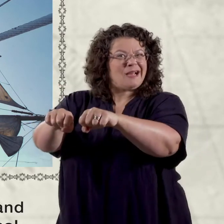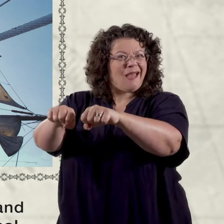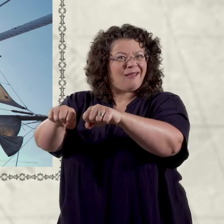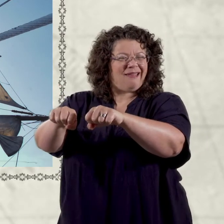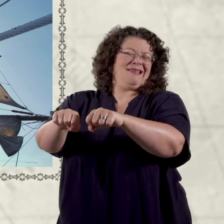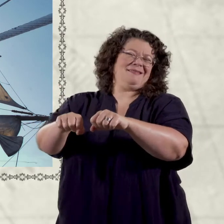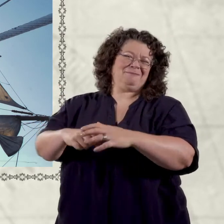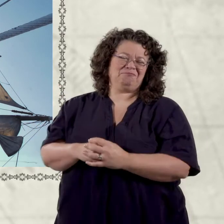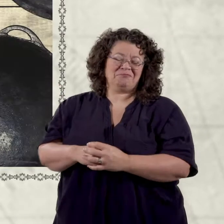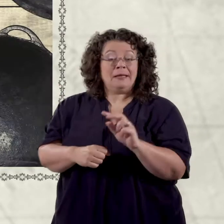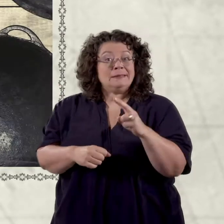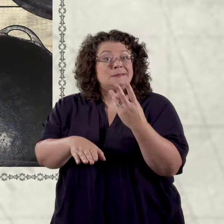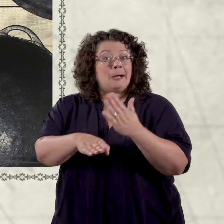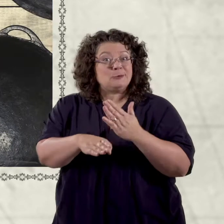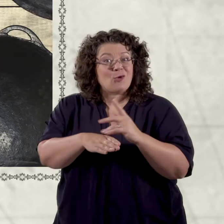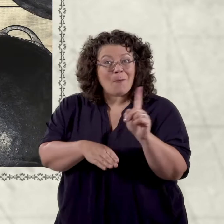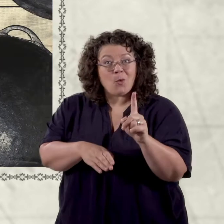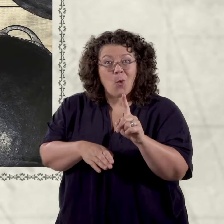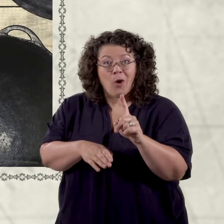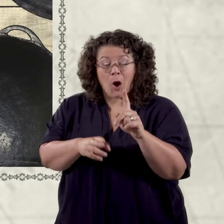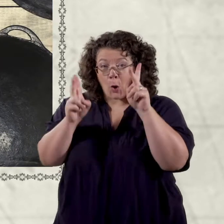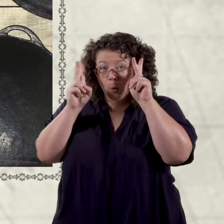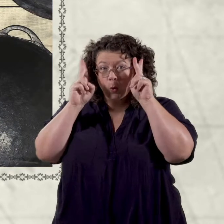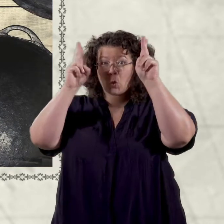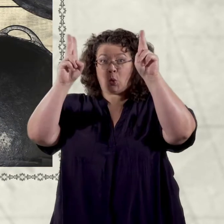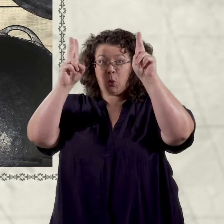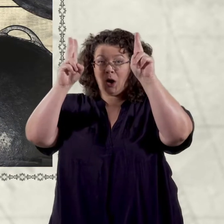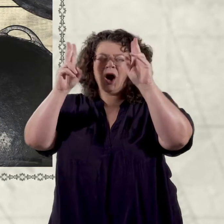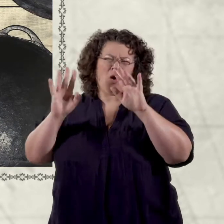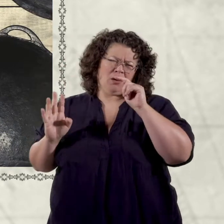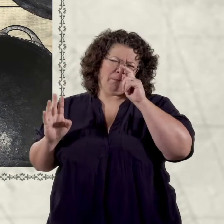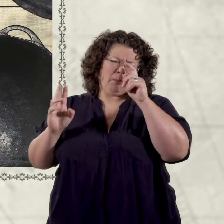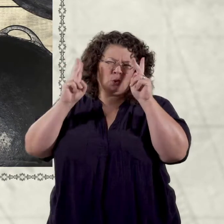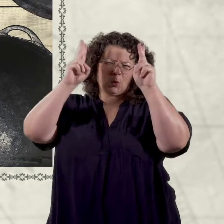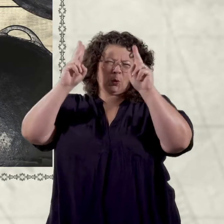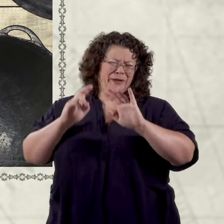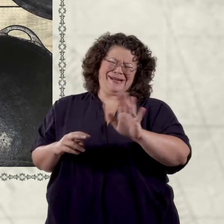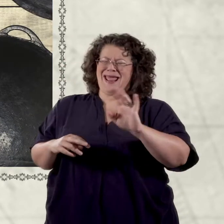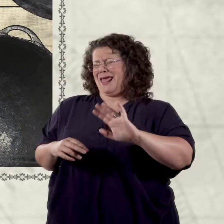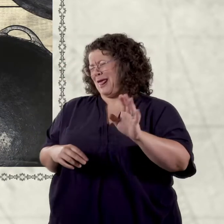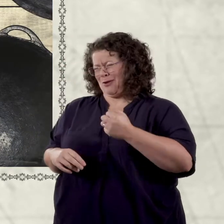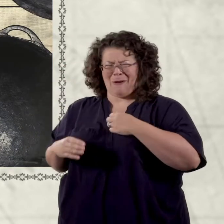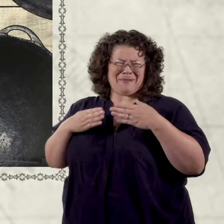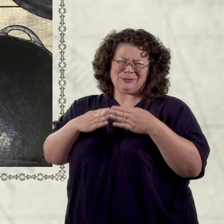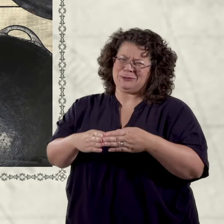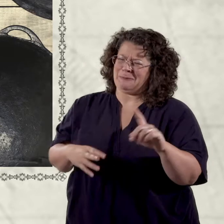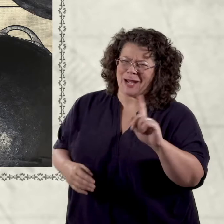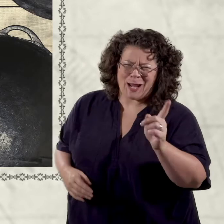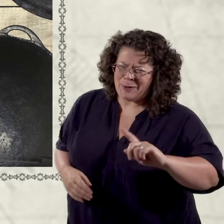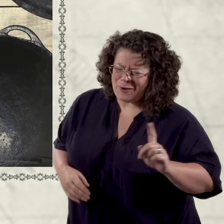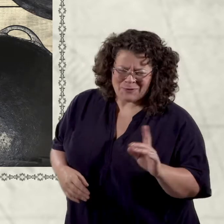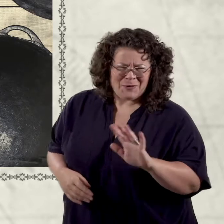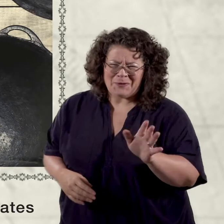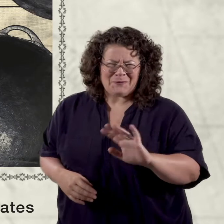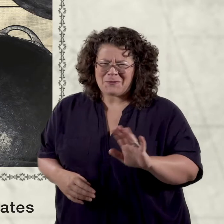The second job was that of the cook. Now, he didn't need a Michelin star on my ship.